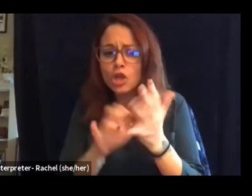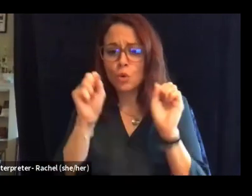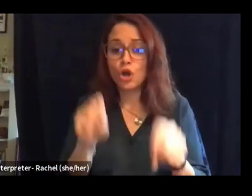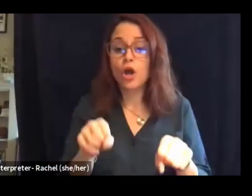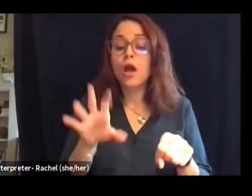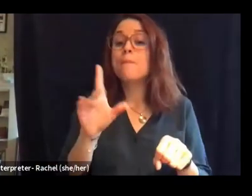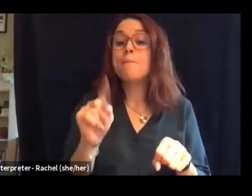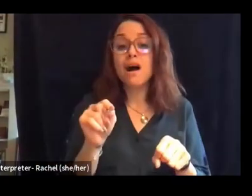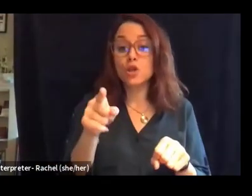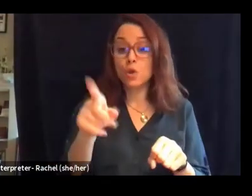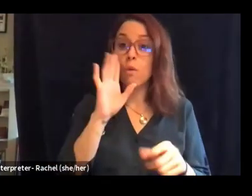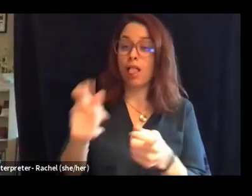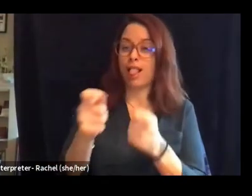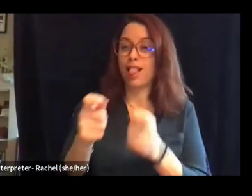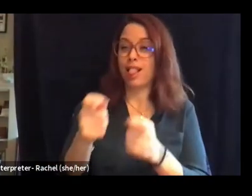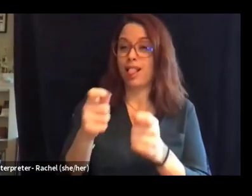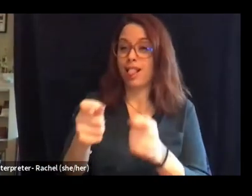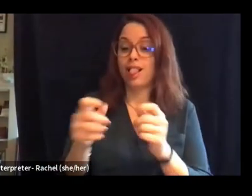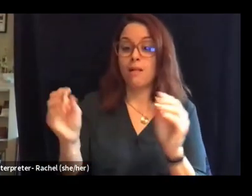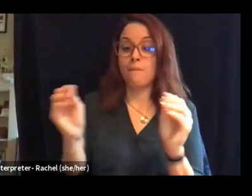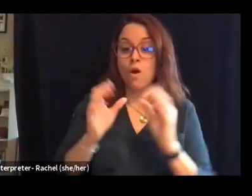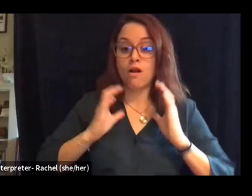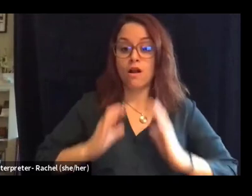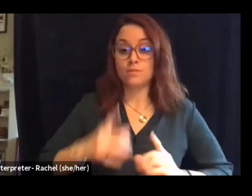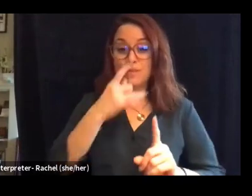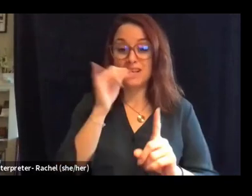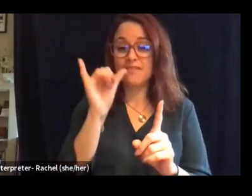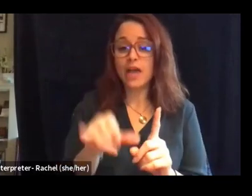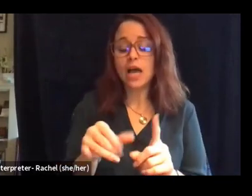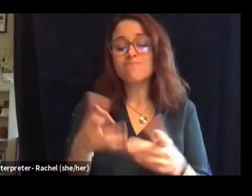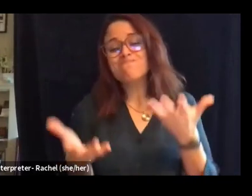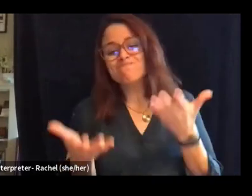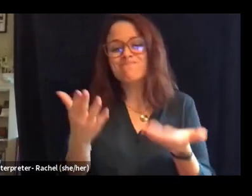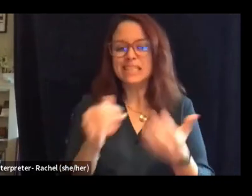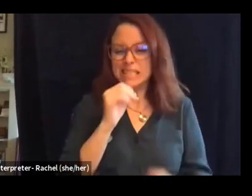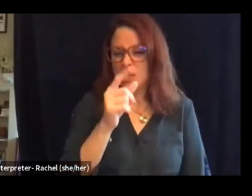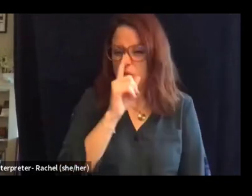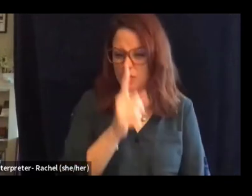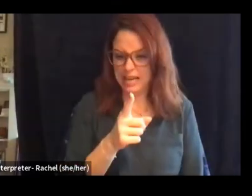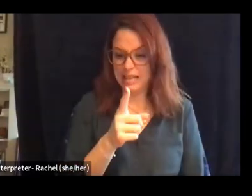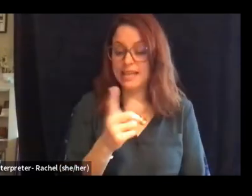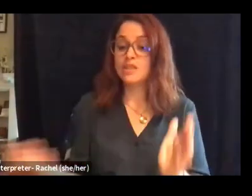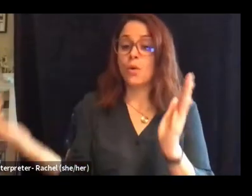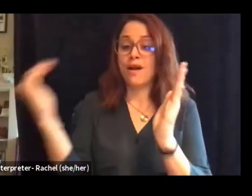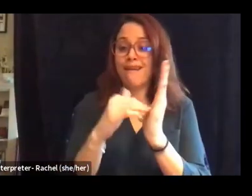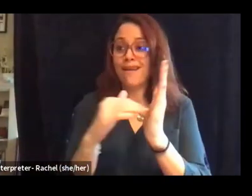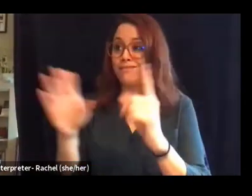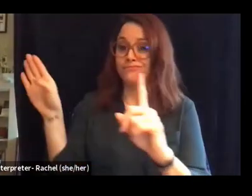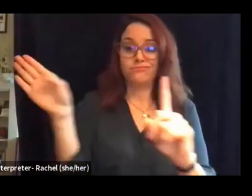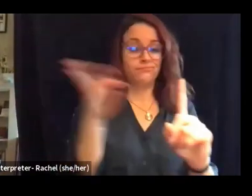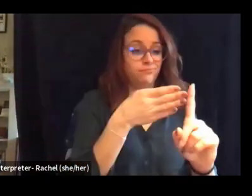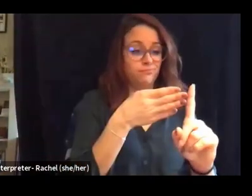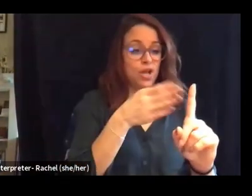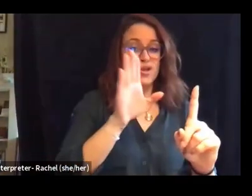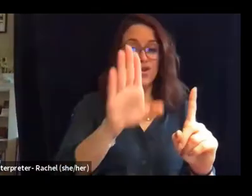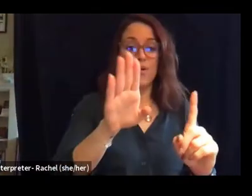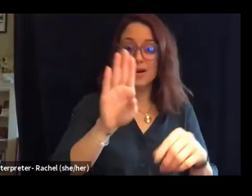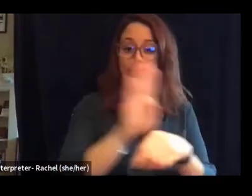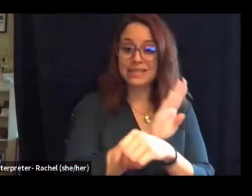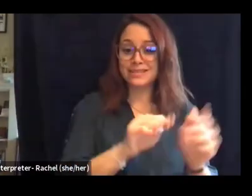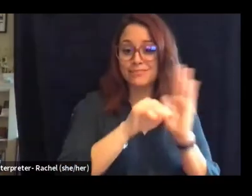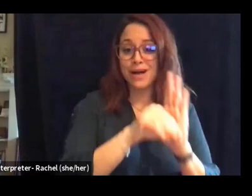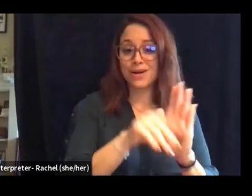you the return that you need. So again, I go back to, if you think of your business model, knowing your customers